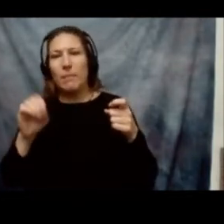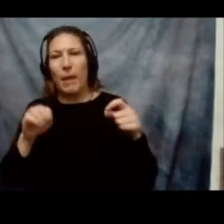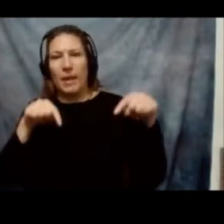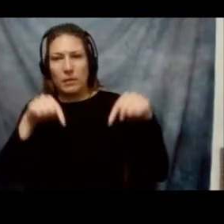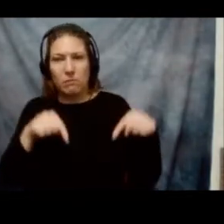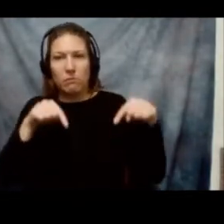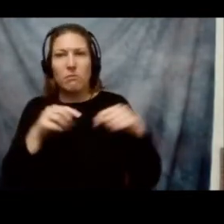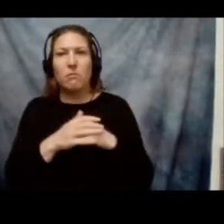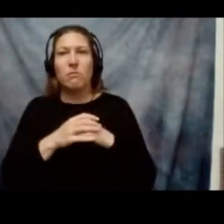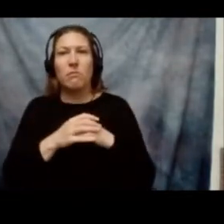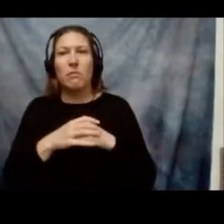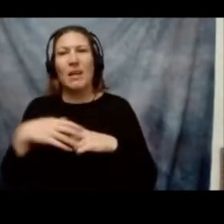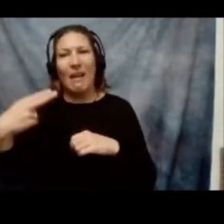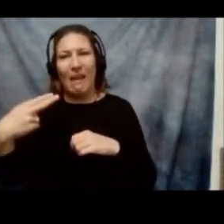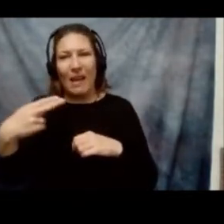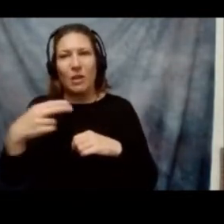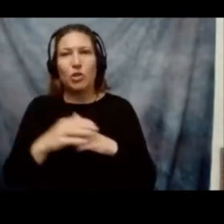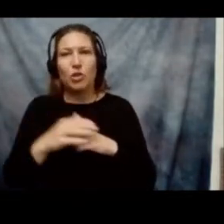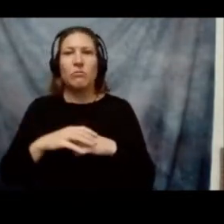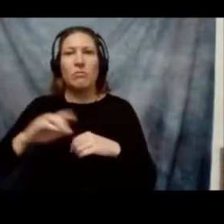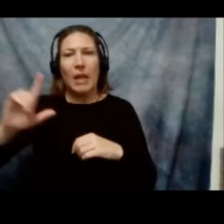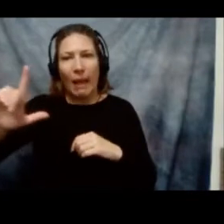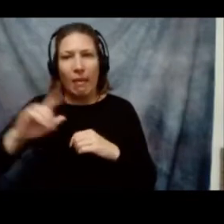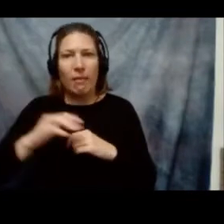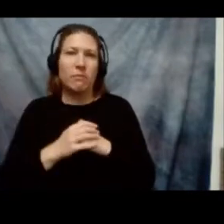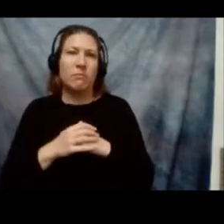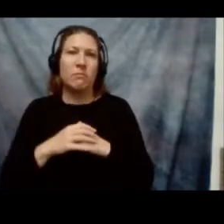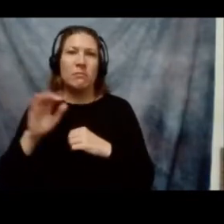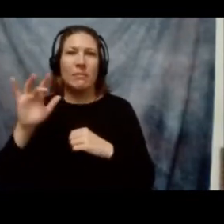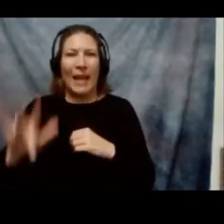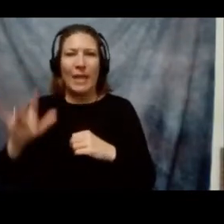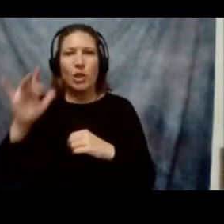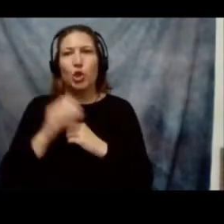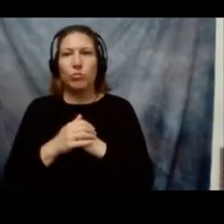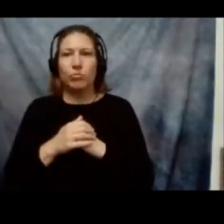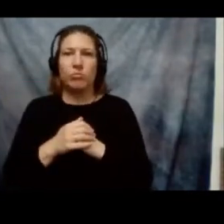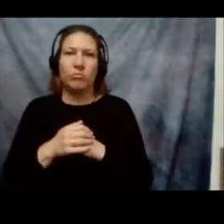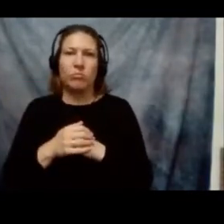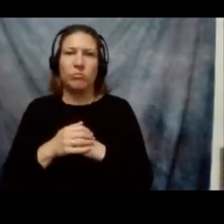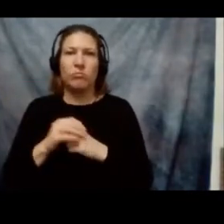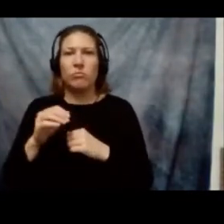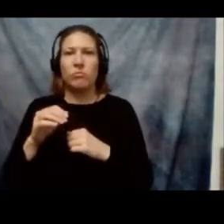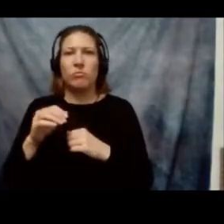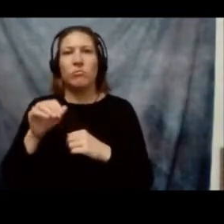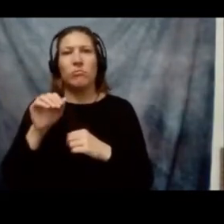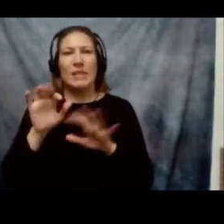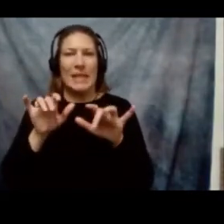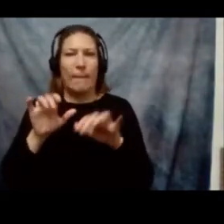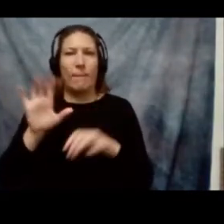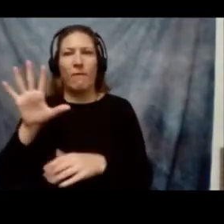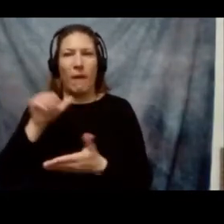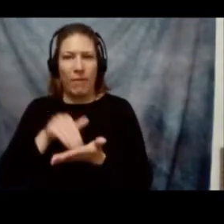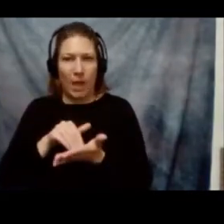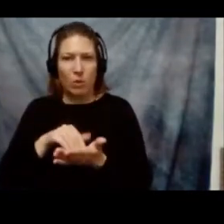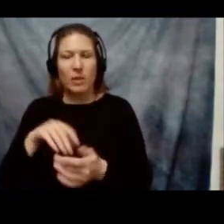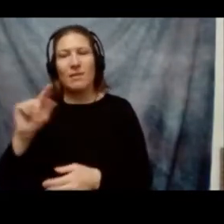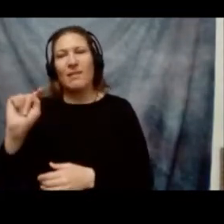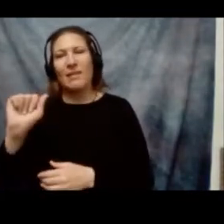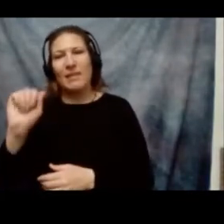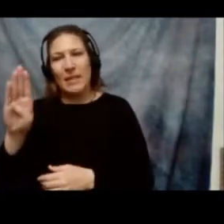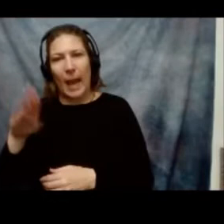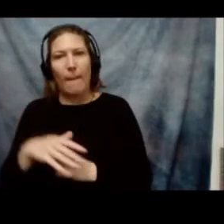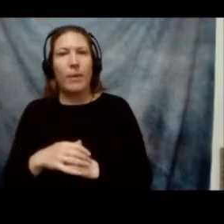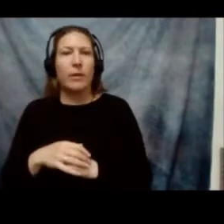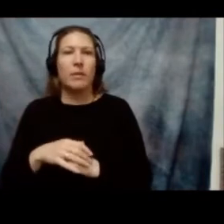Enter, Enter, 5,000, Tab, down arrow, Enter,